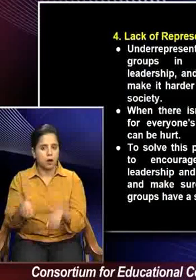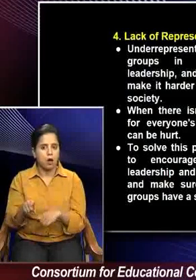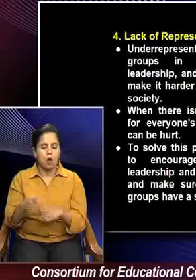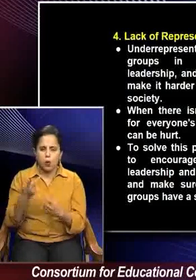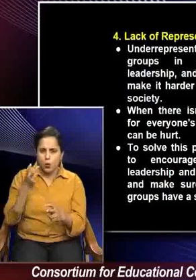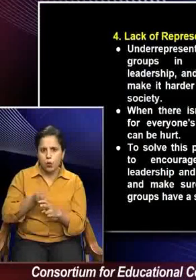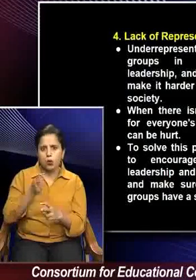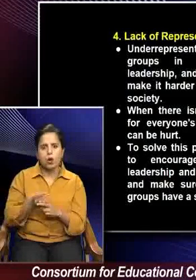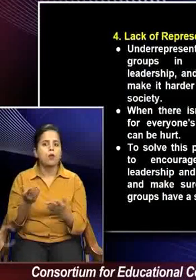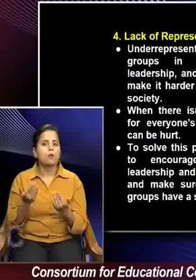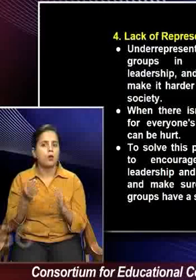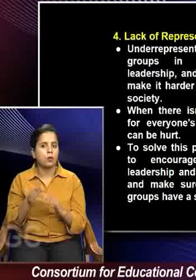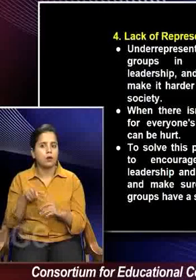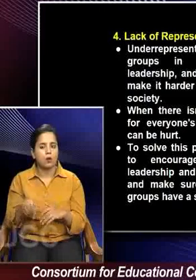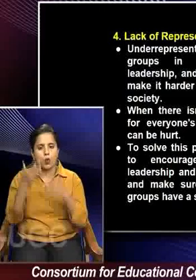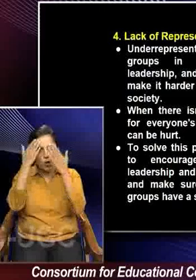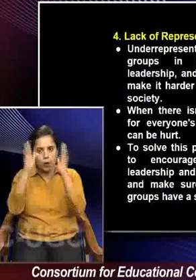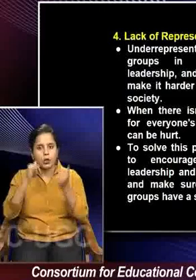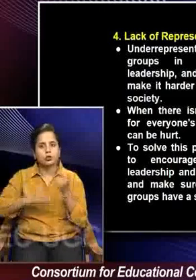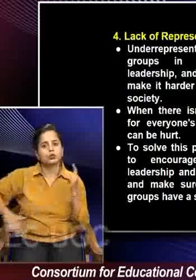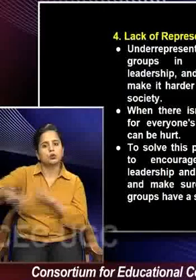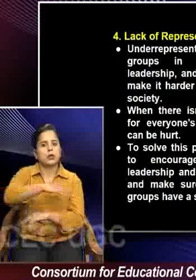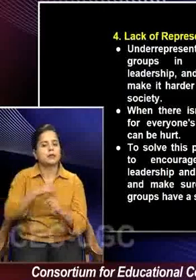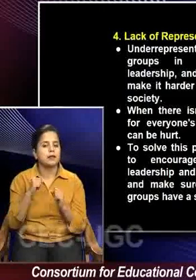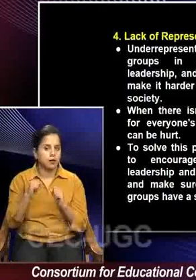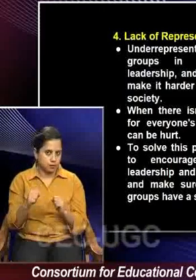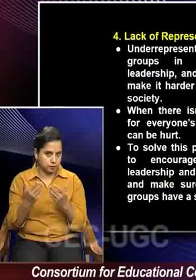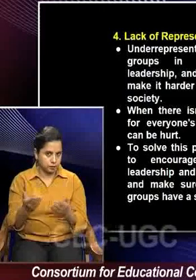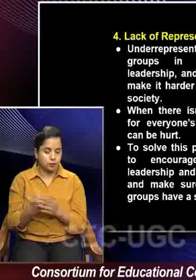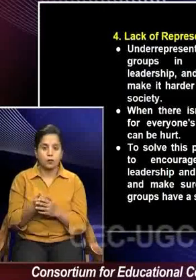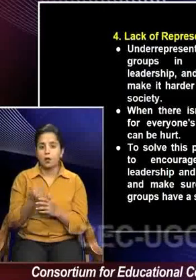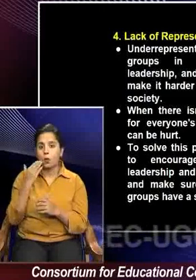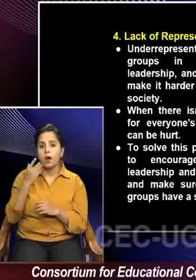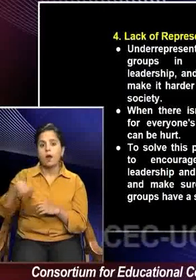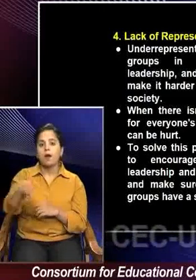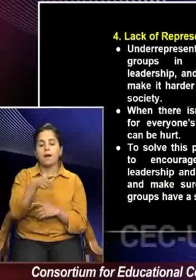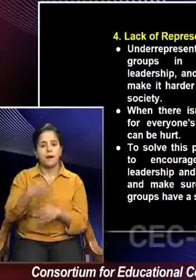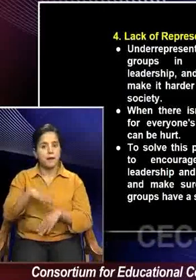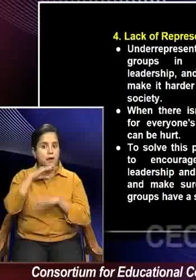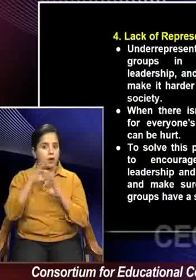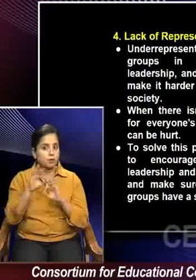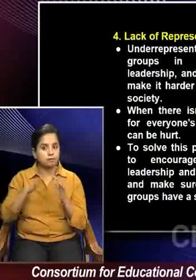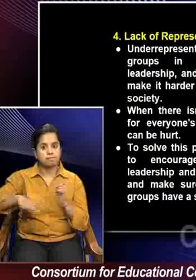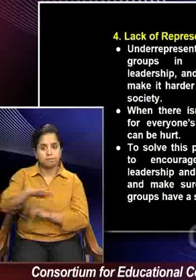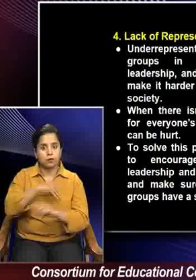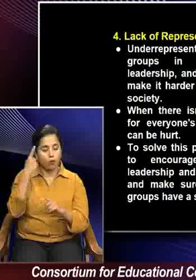harder to have an open society. When there isn't enough room